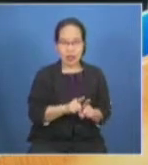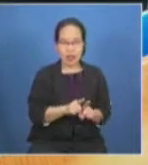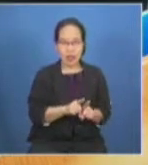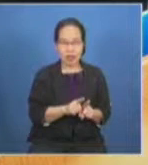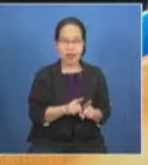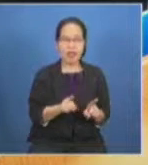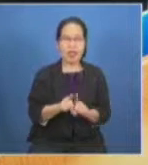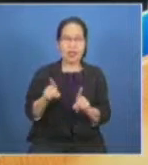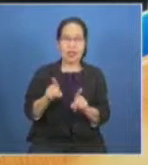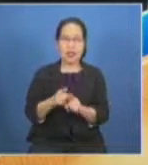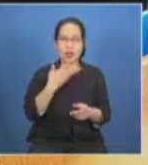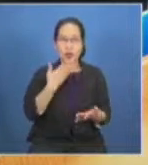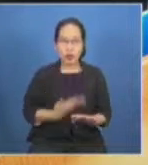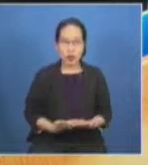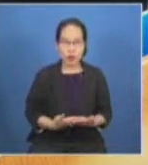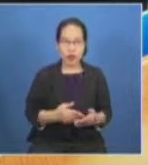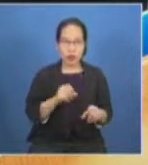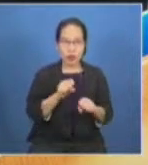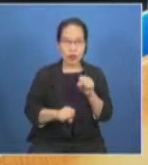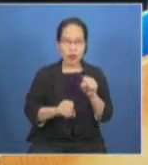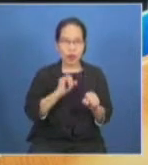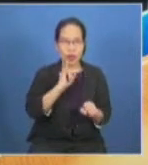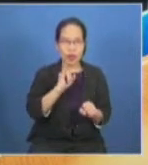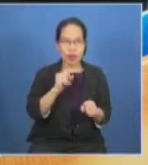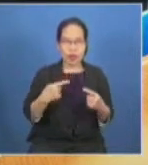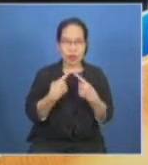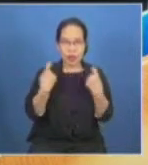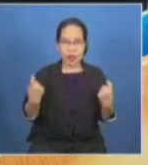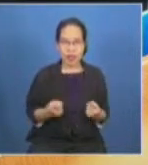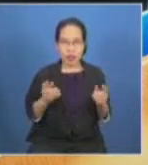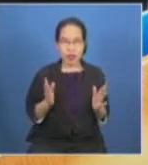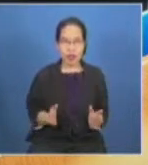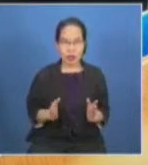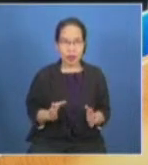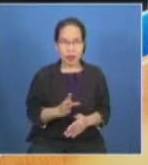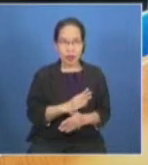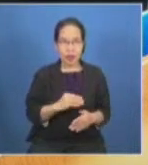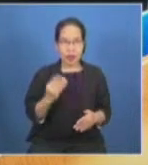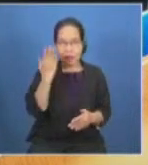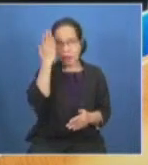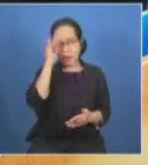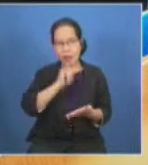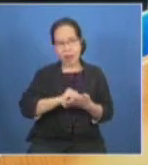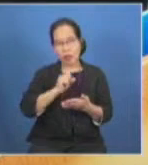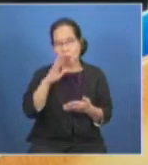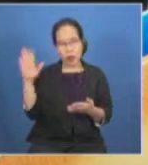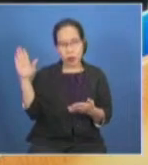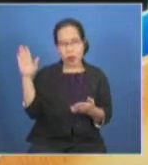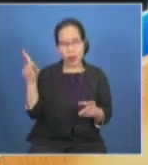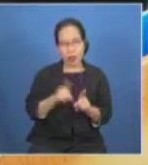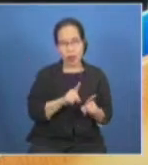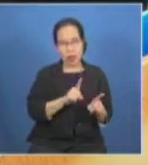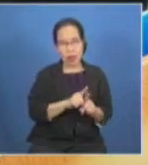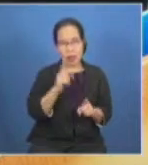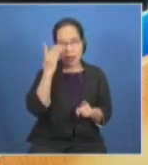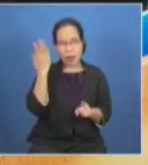not. As is the good, so is the sinner, and he that sweareth, as he that feareth